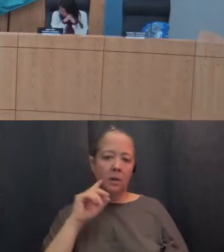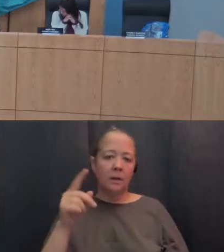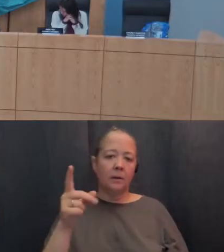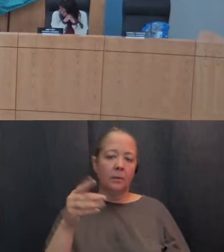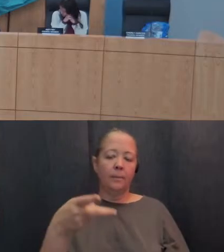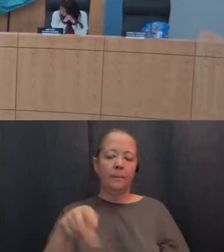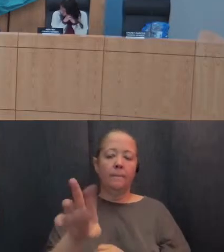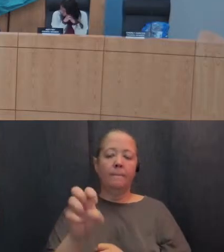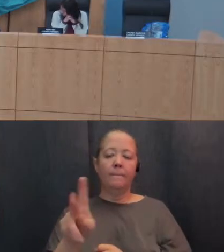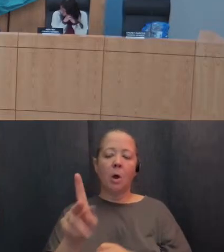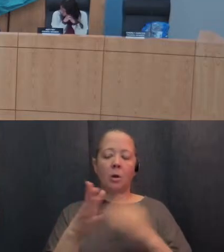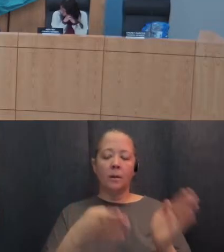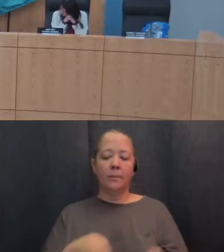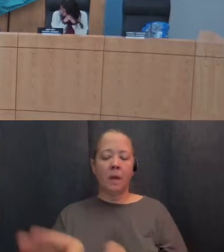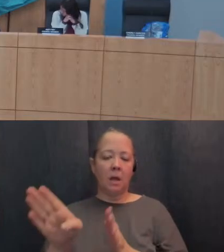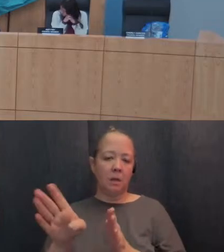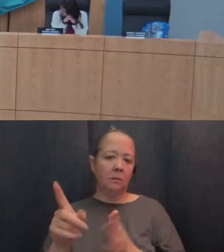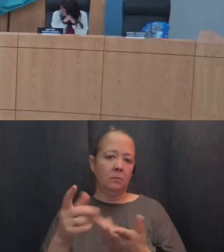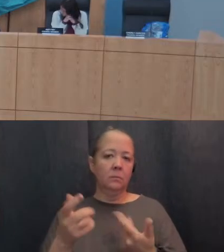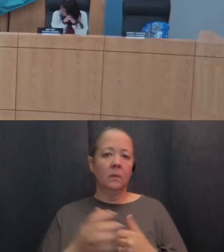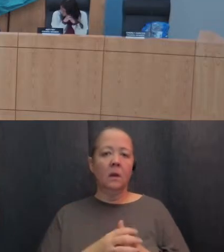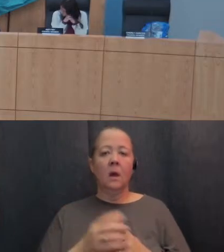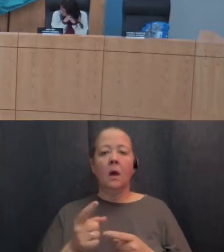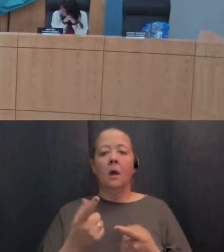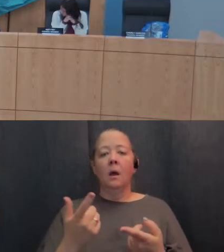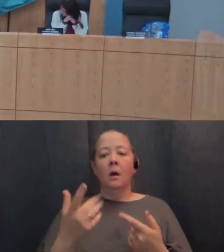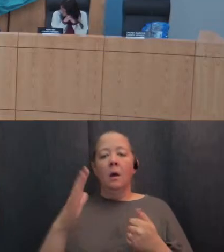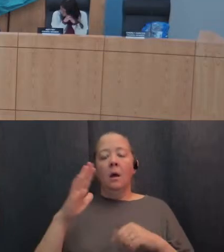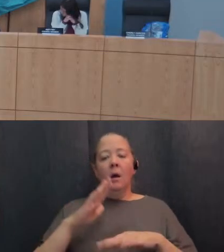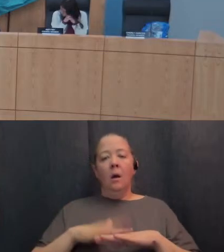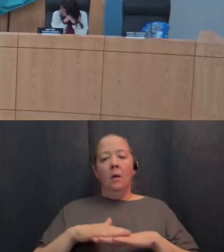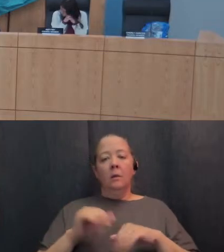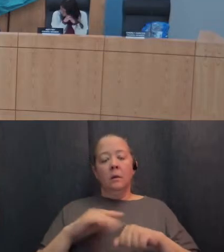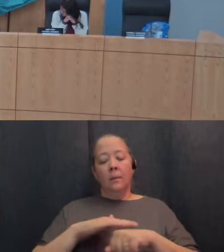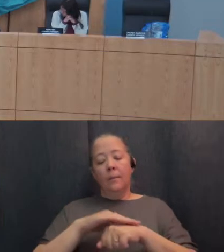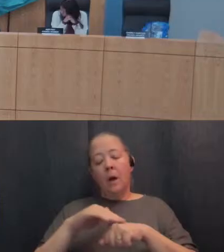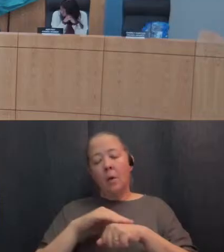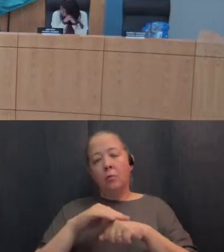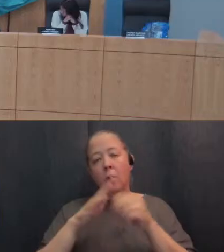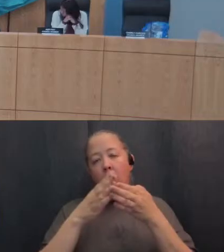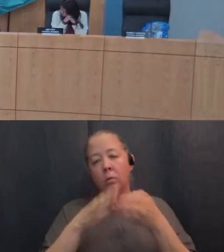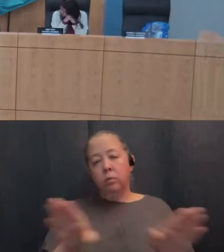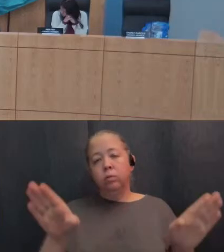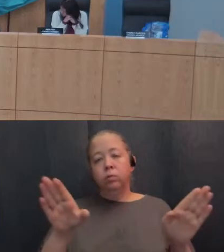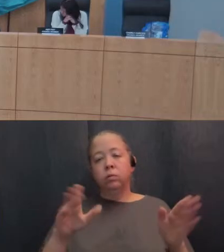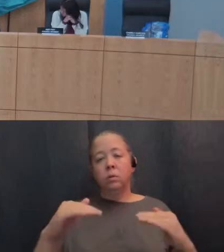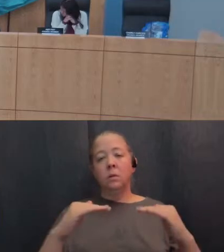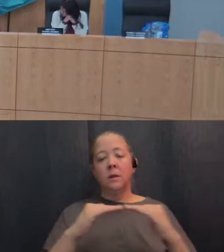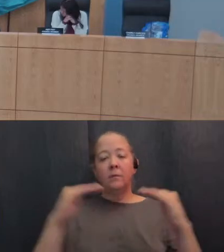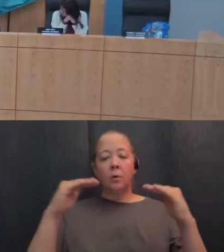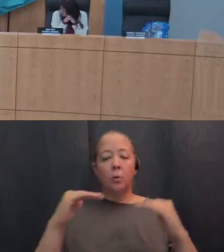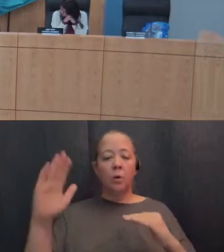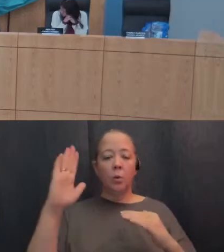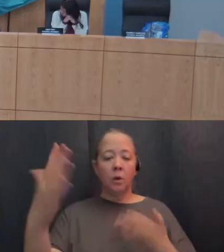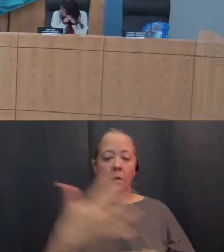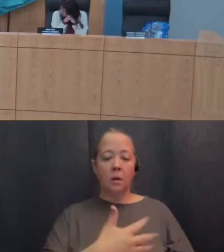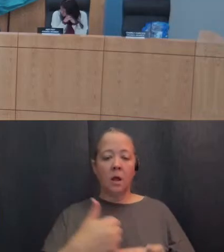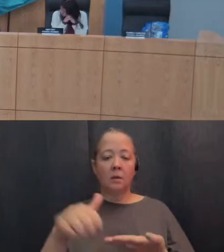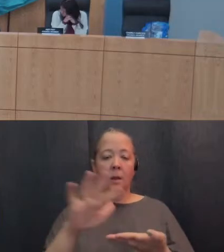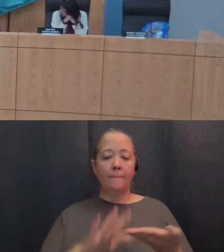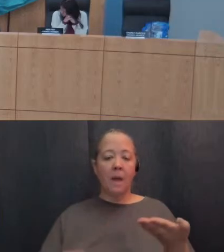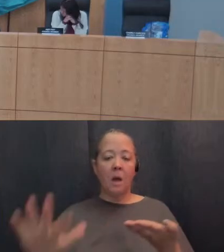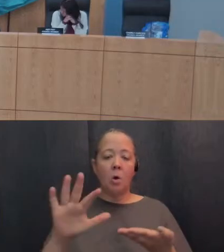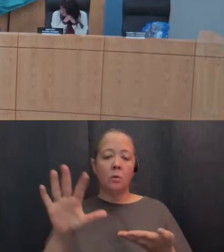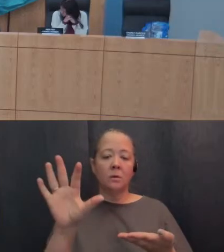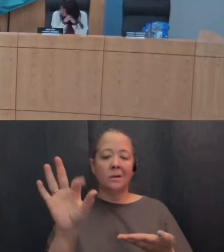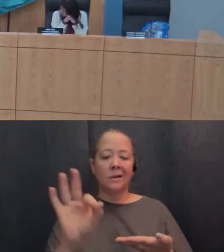year we're going to collect somewhere around $9 million in taxes, total taxes, and then about